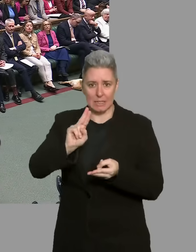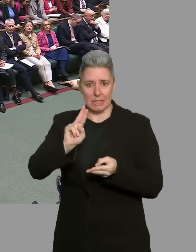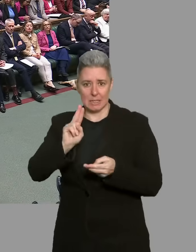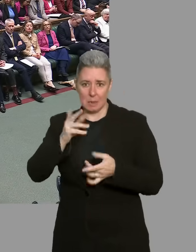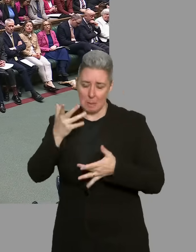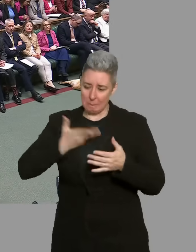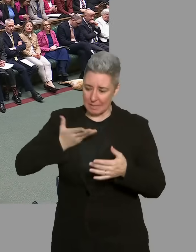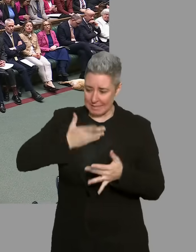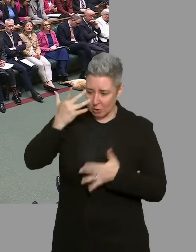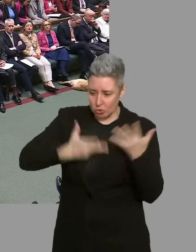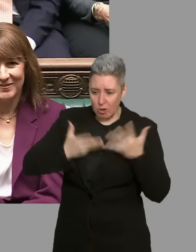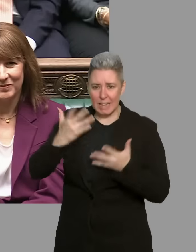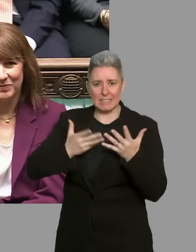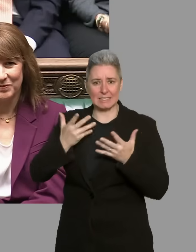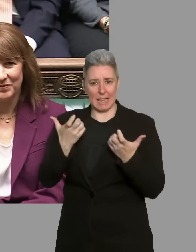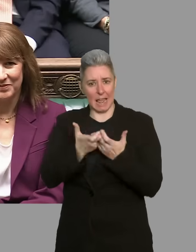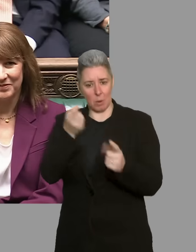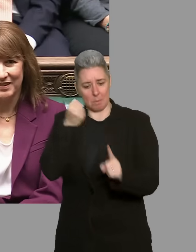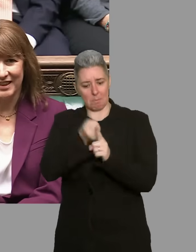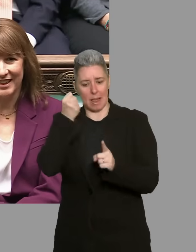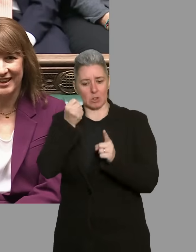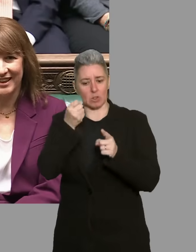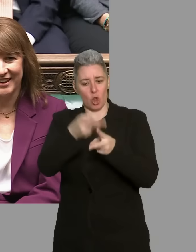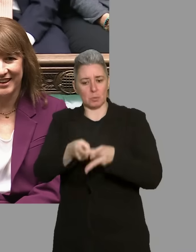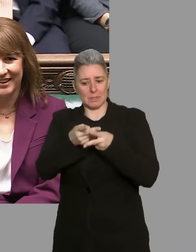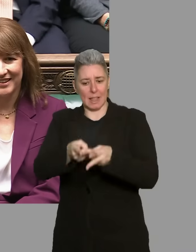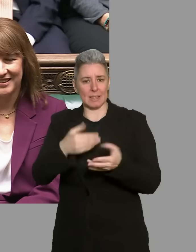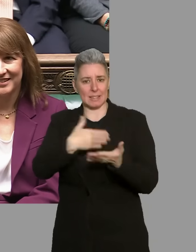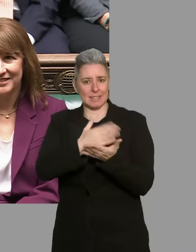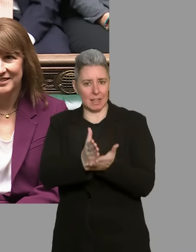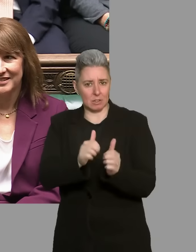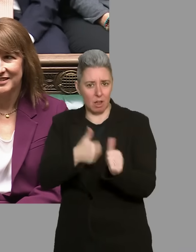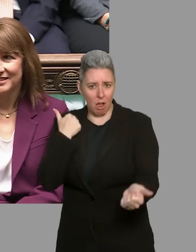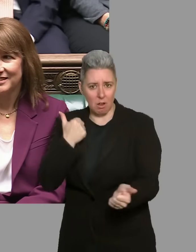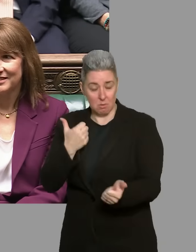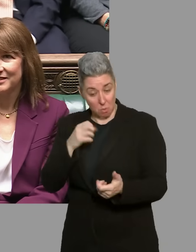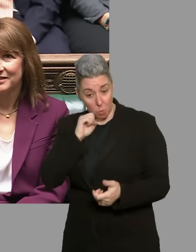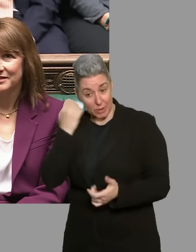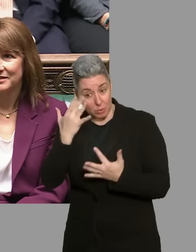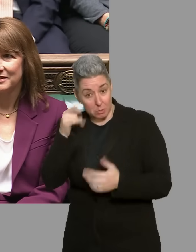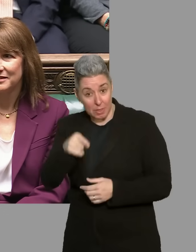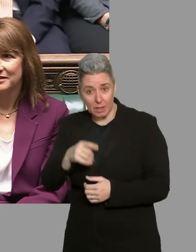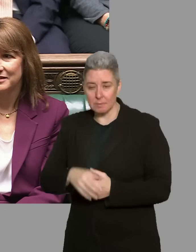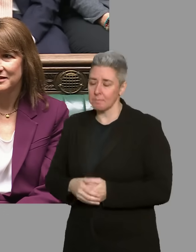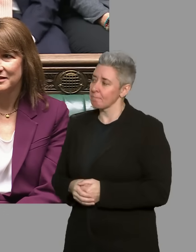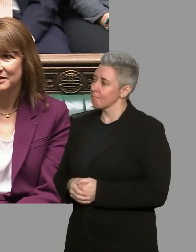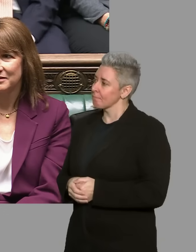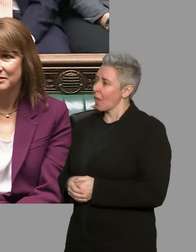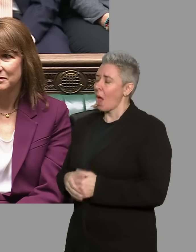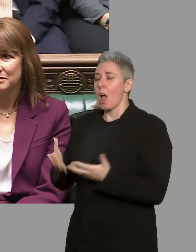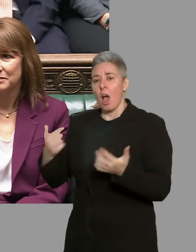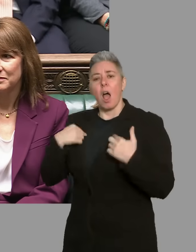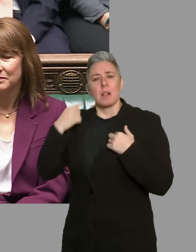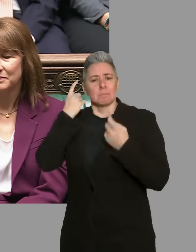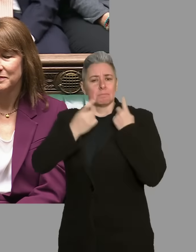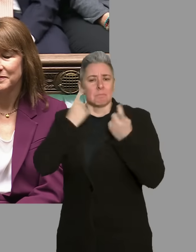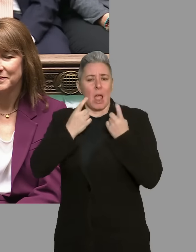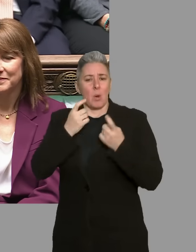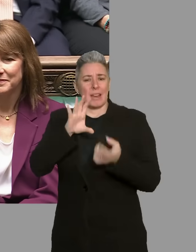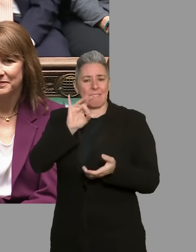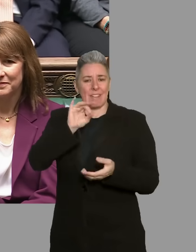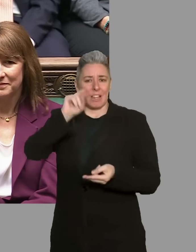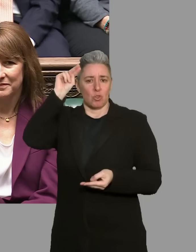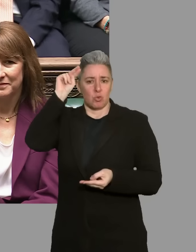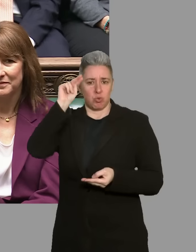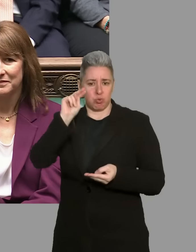Mr. Speaker, I'll reflect on the fact that inflation is falling, and the Bank of England says that it's going to be down to target. I'll reflect on the fact we've